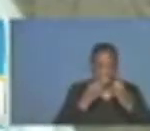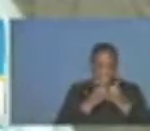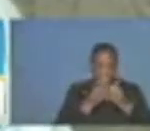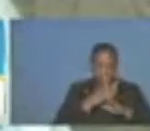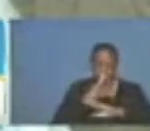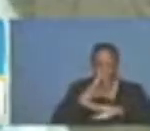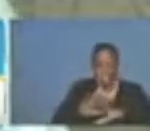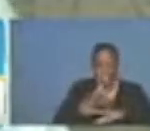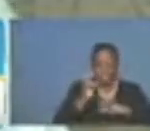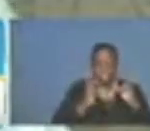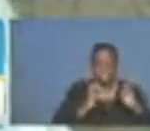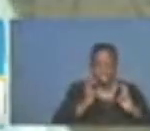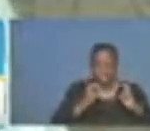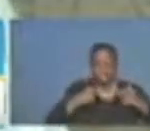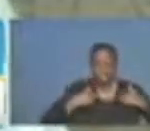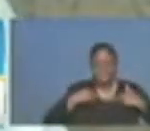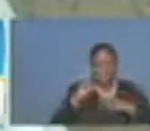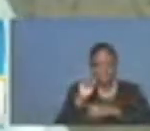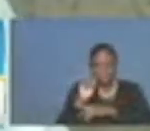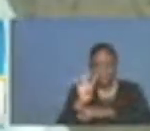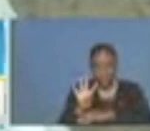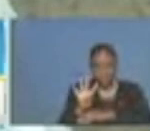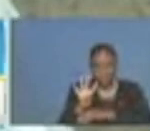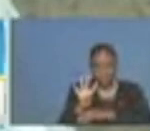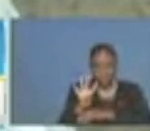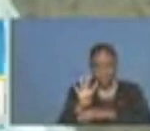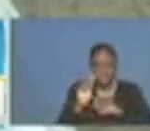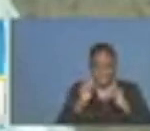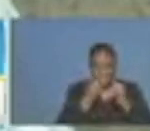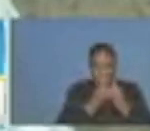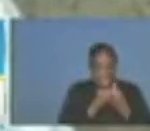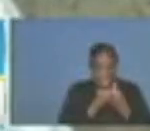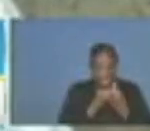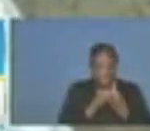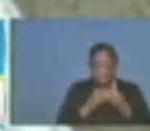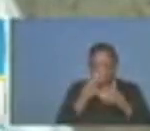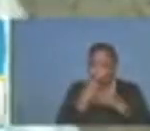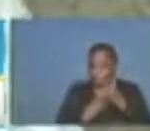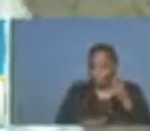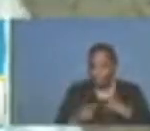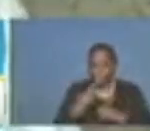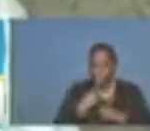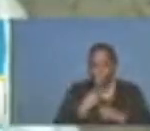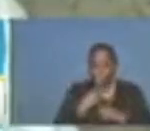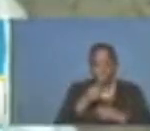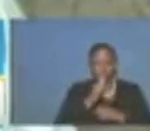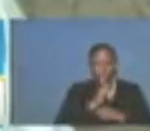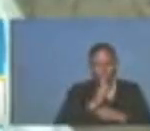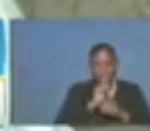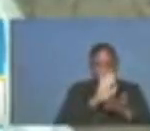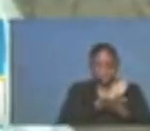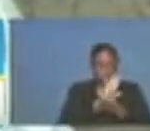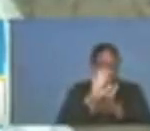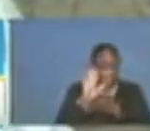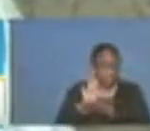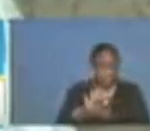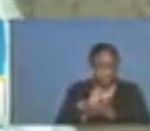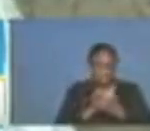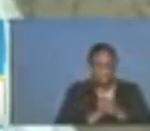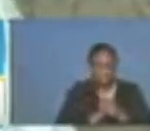have 24 teams that will be in our Hugh Campbell public and private schools. Three schools